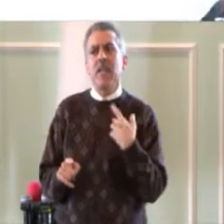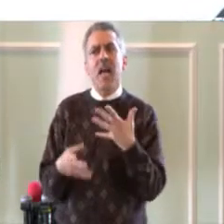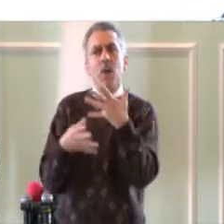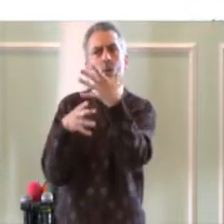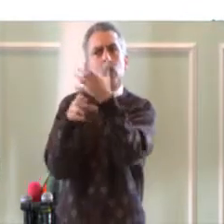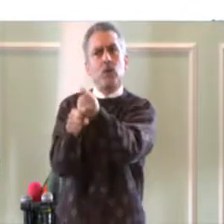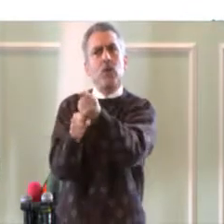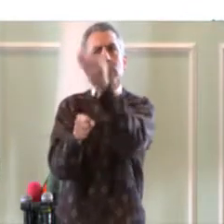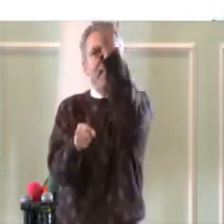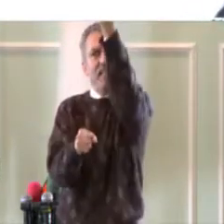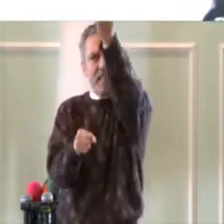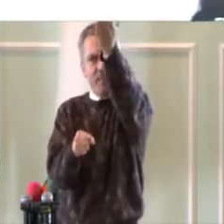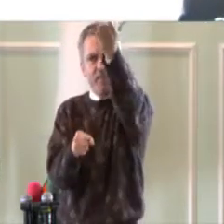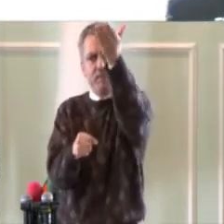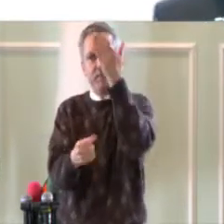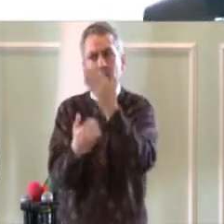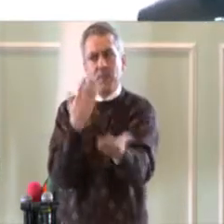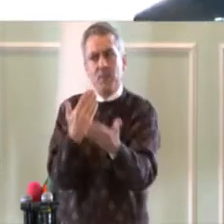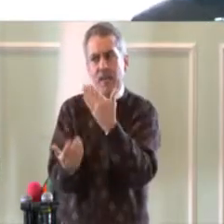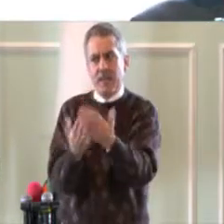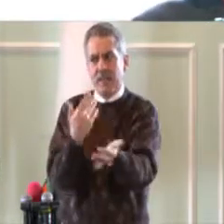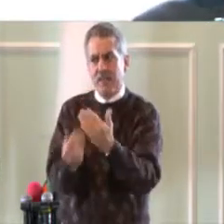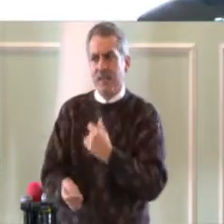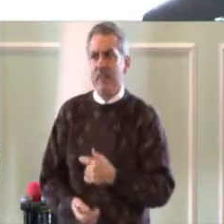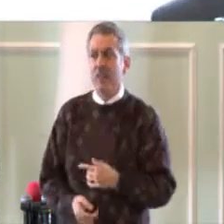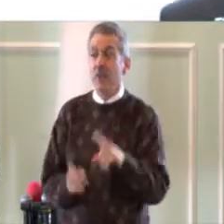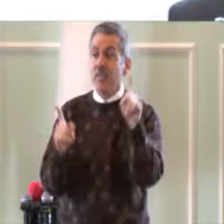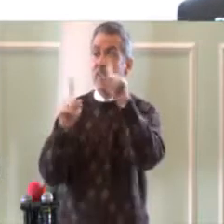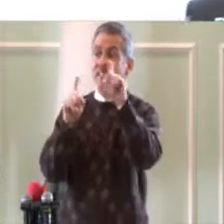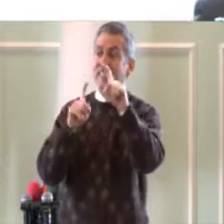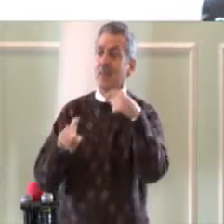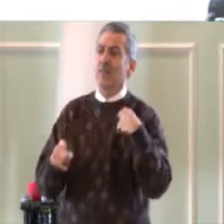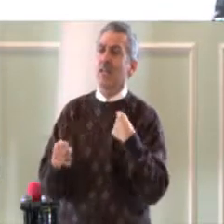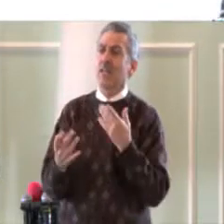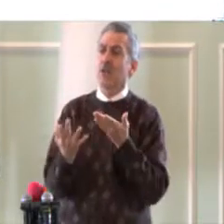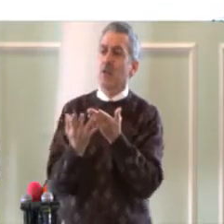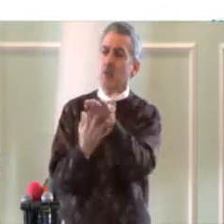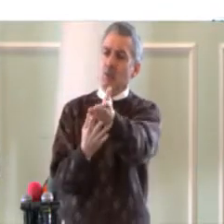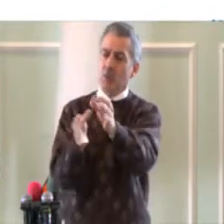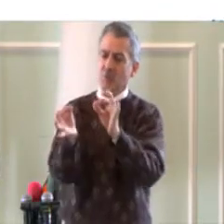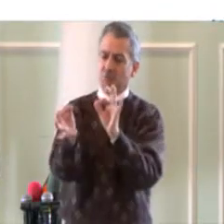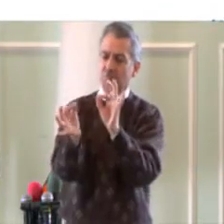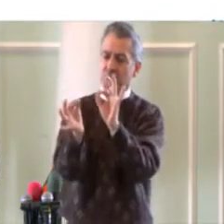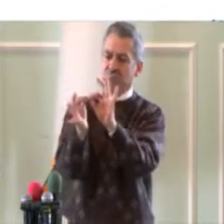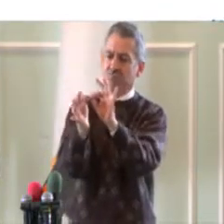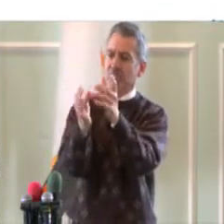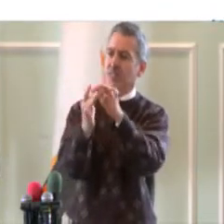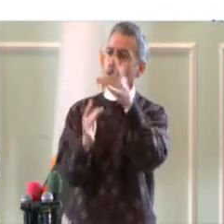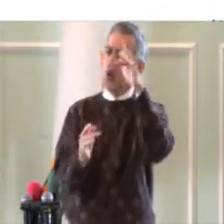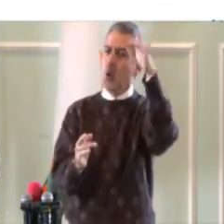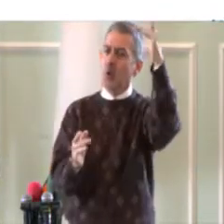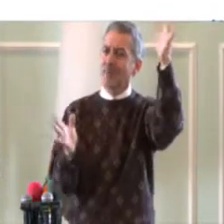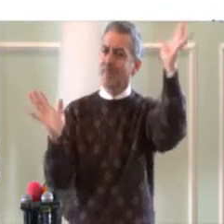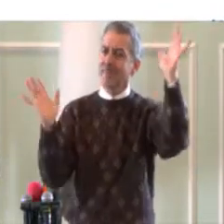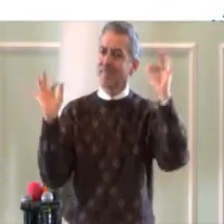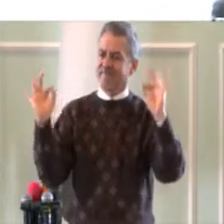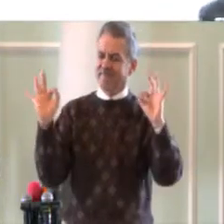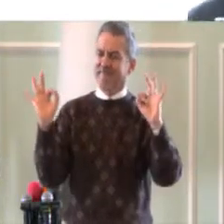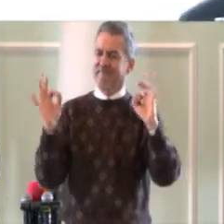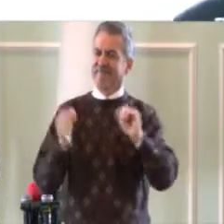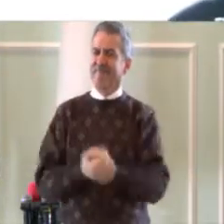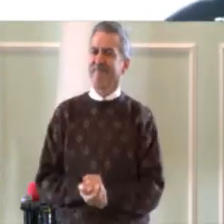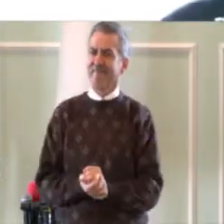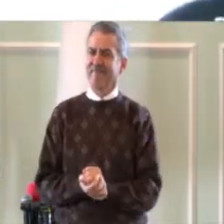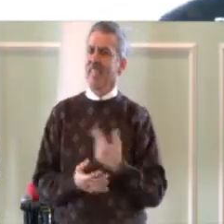trust in him. When he has tested me, I shall come forth as what? As gold. And so Job